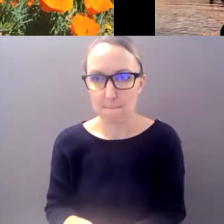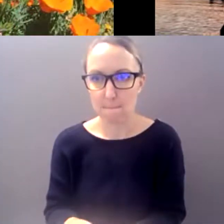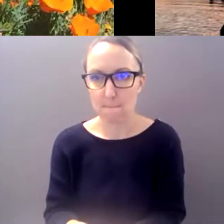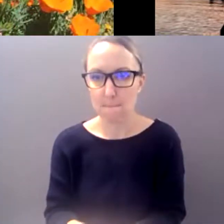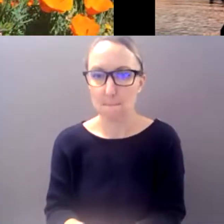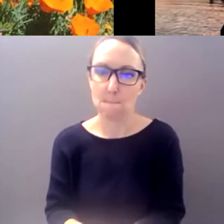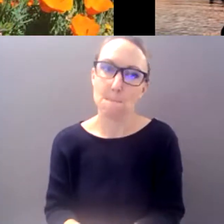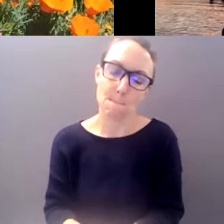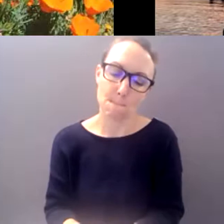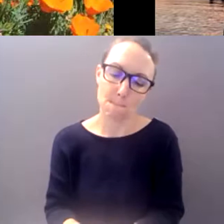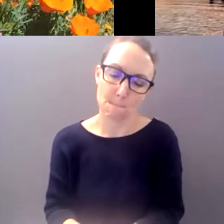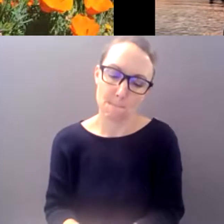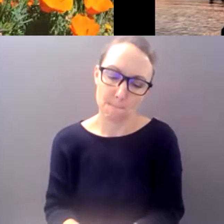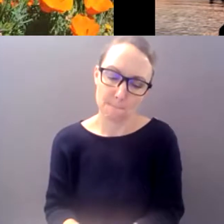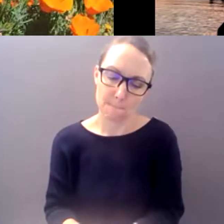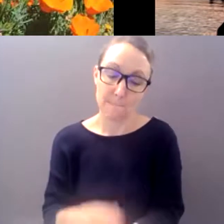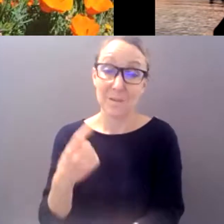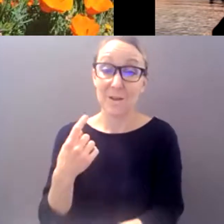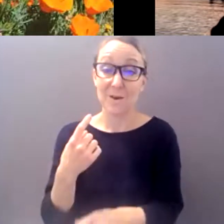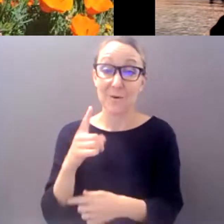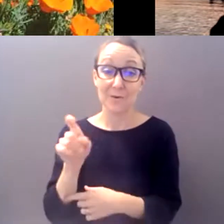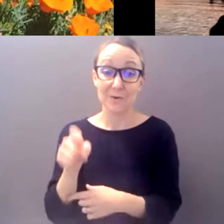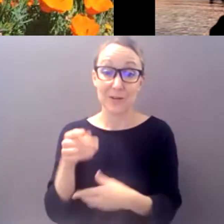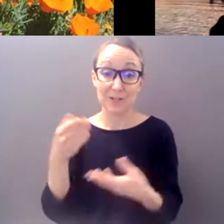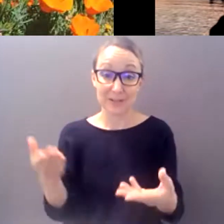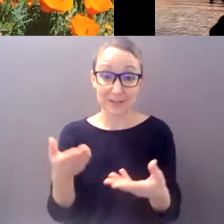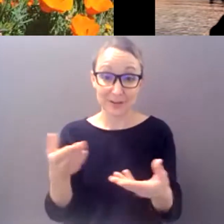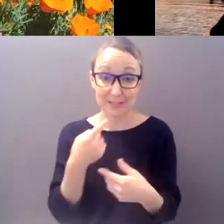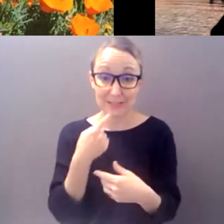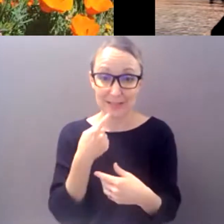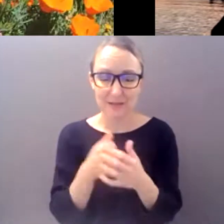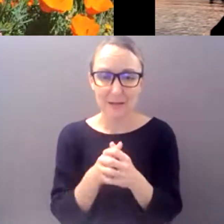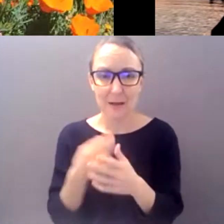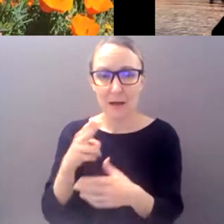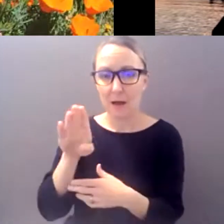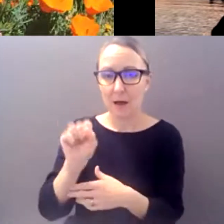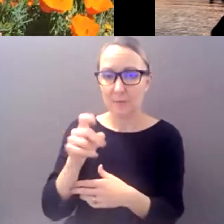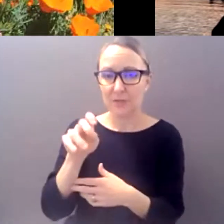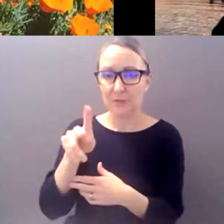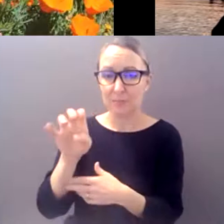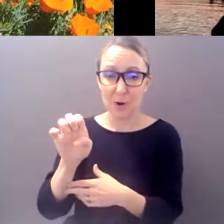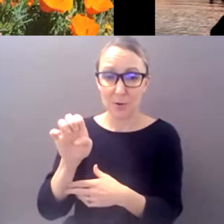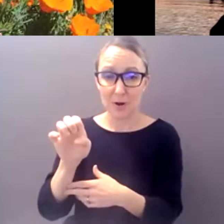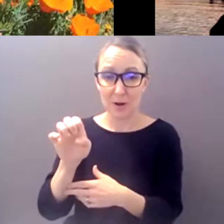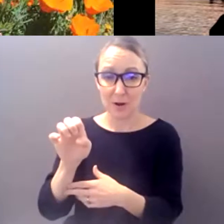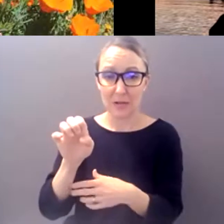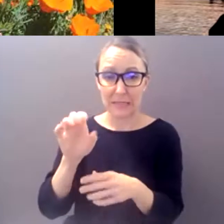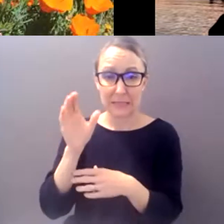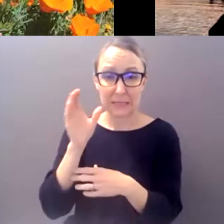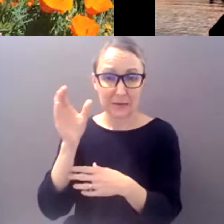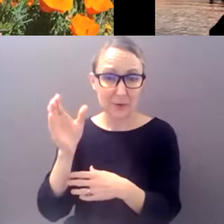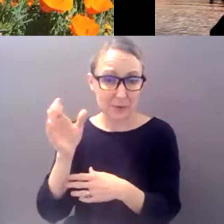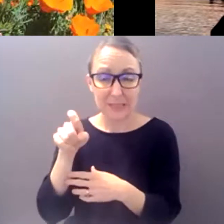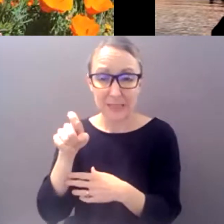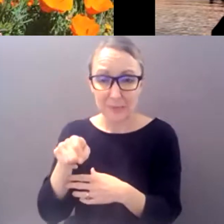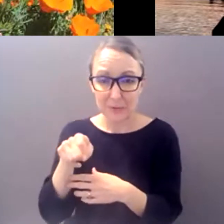Great. We've got a question here. Is the Hubs and Spokes framework supposed to support and build upon